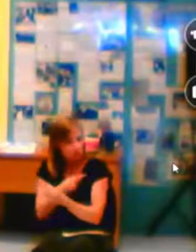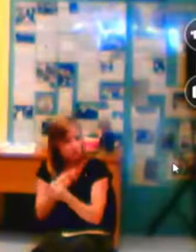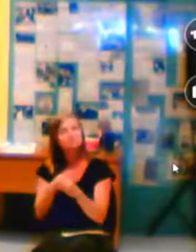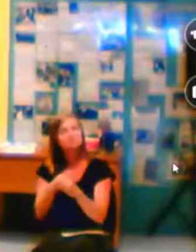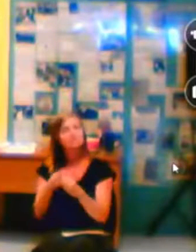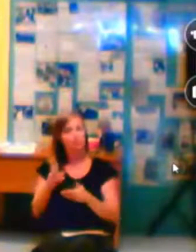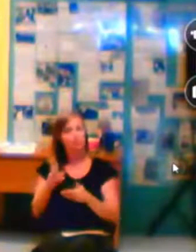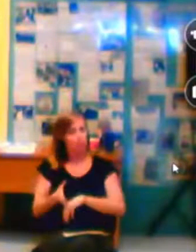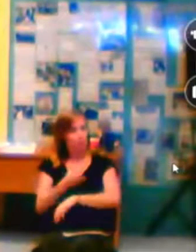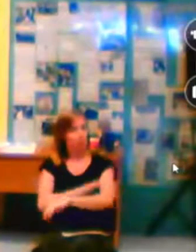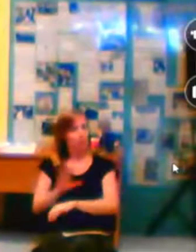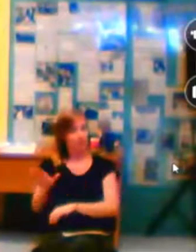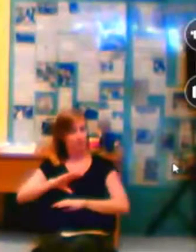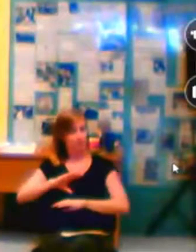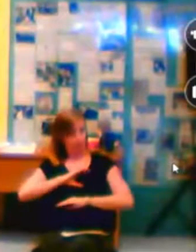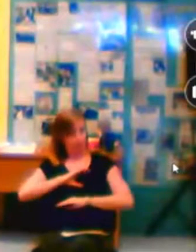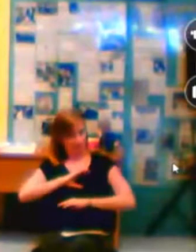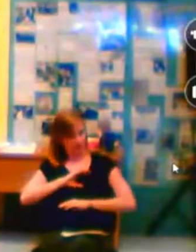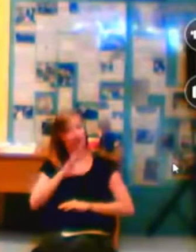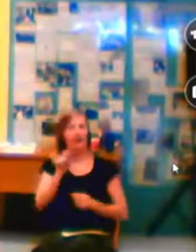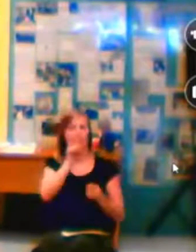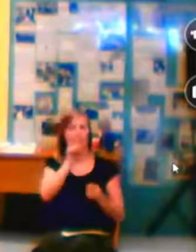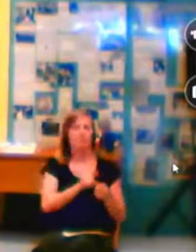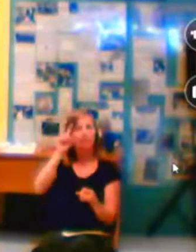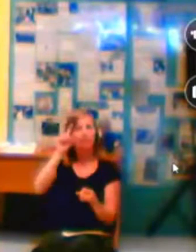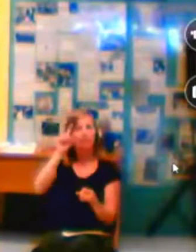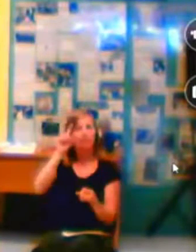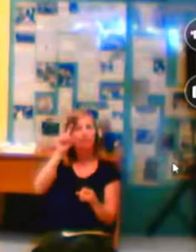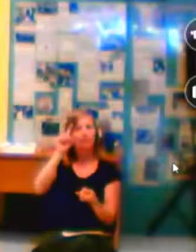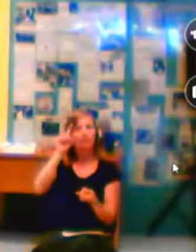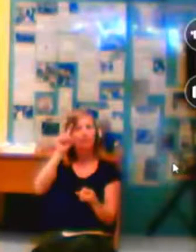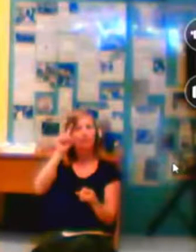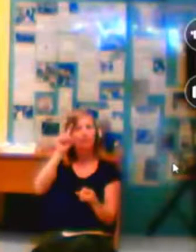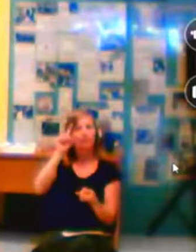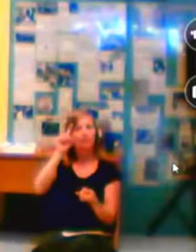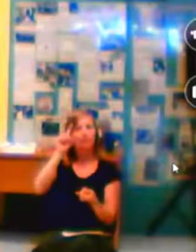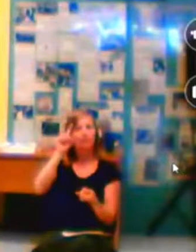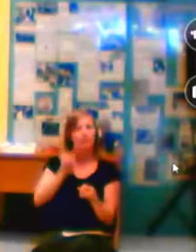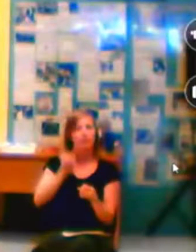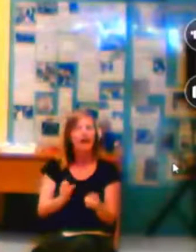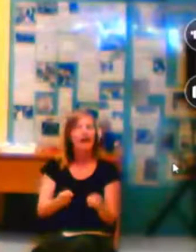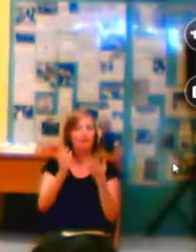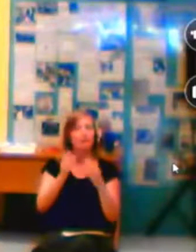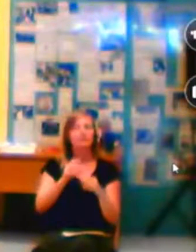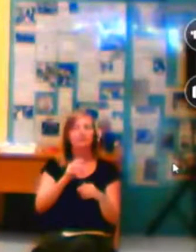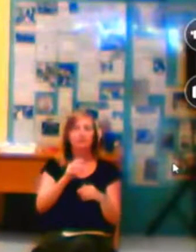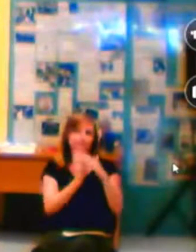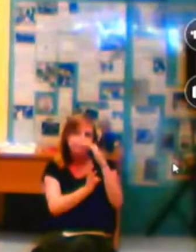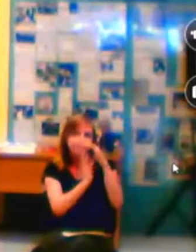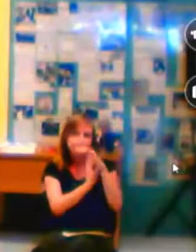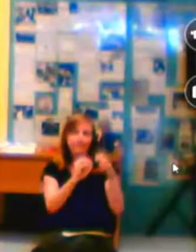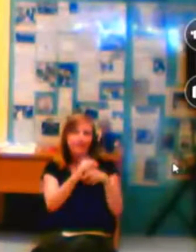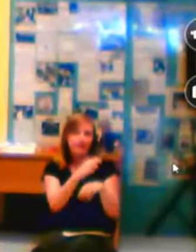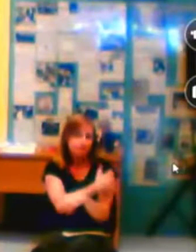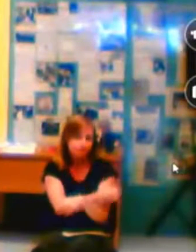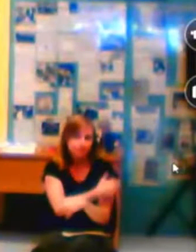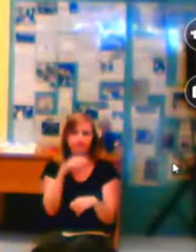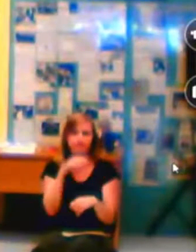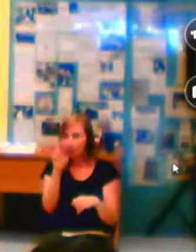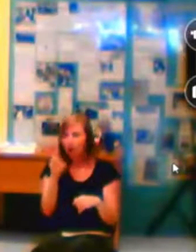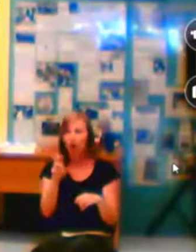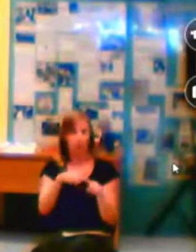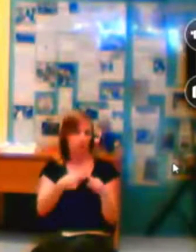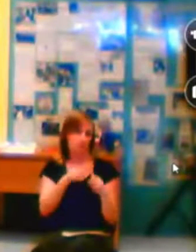the best method for promoting and maintaining the health of their population, recruiting their patient base, promoting patient satisfaction,